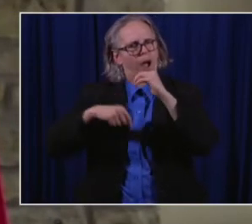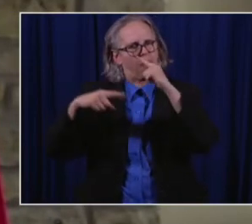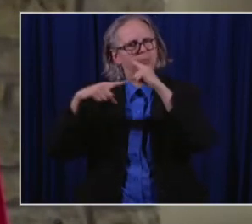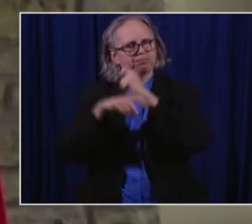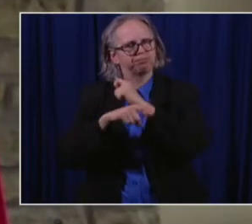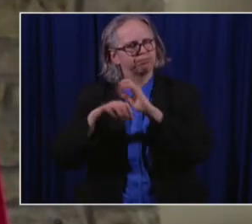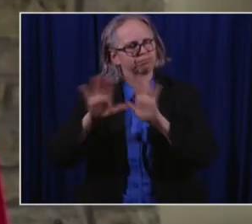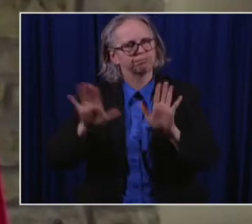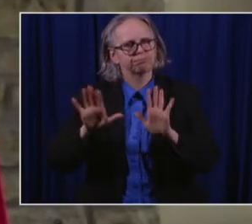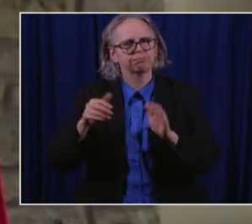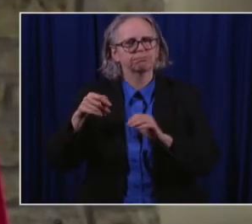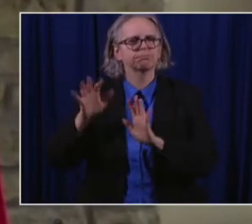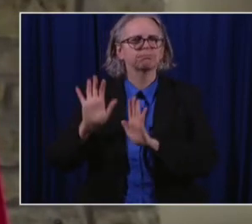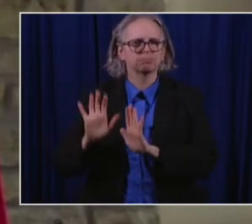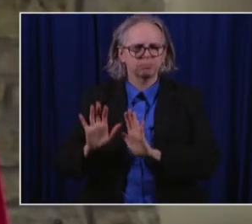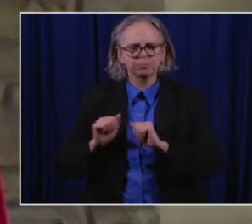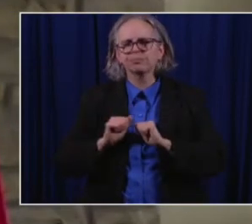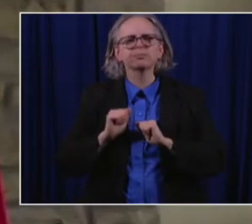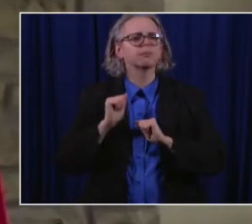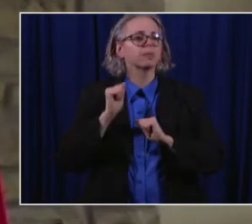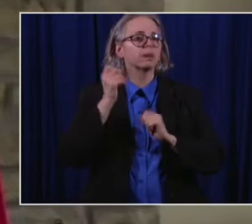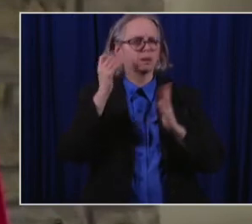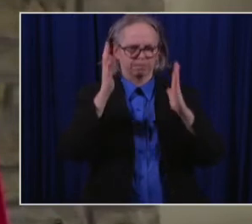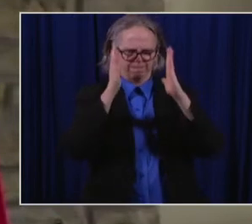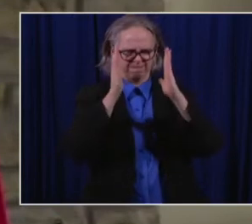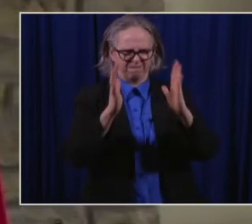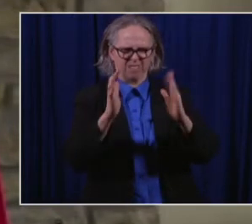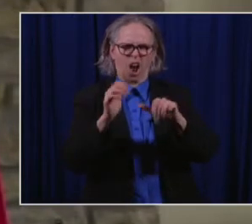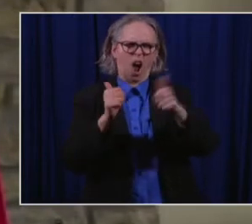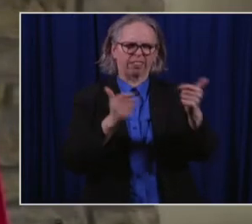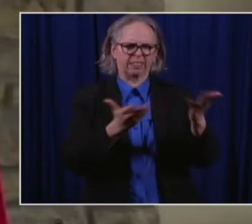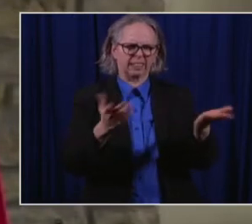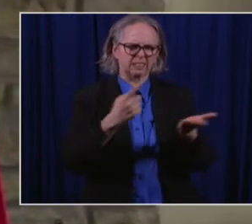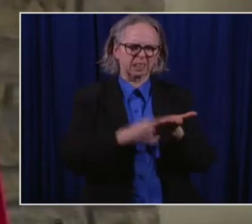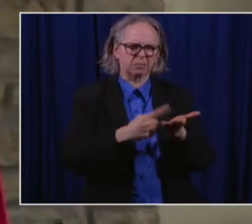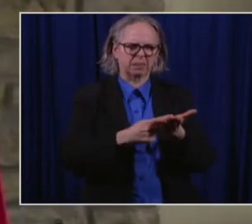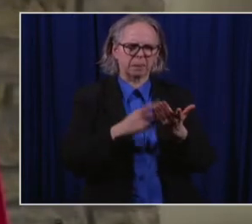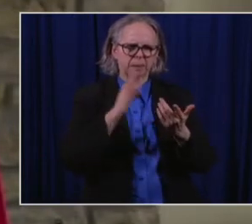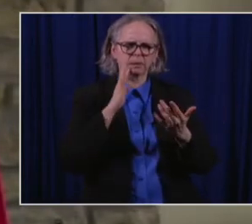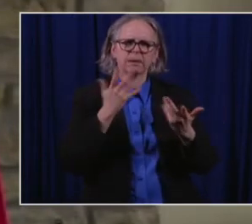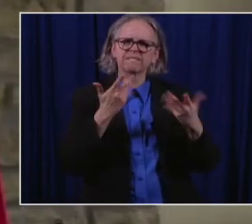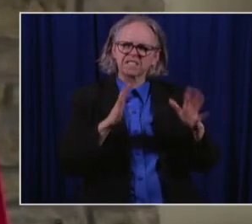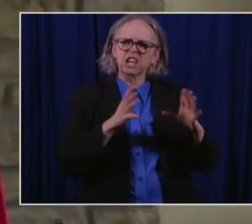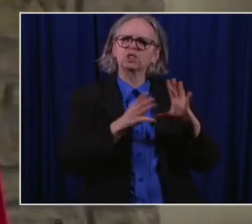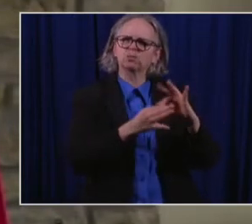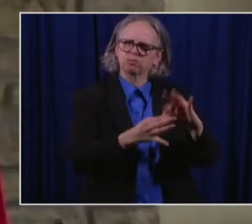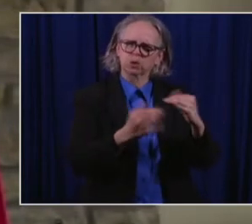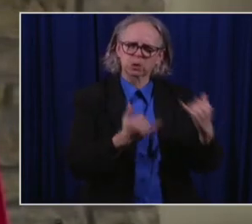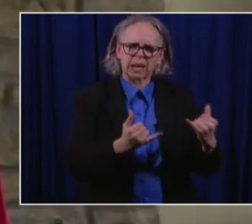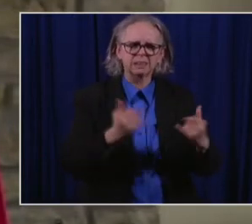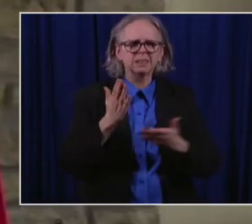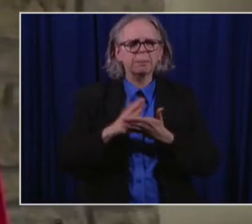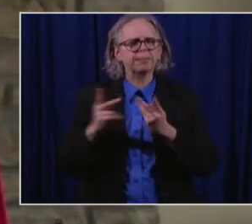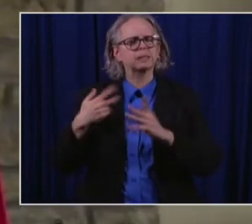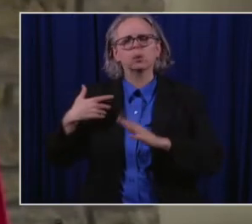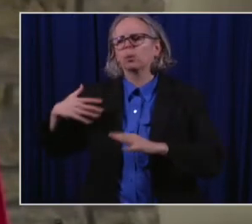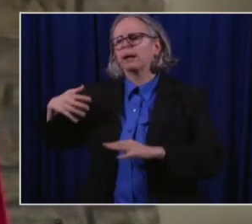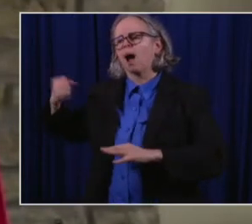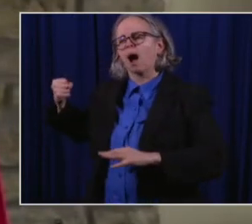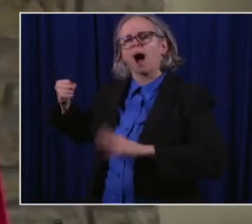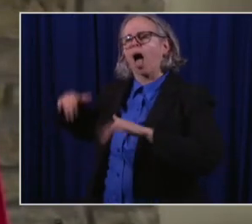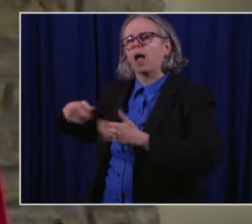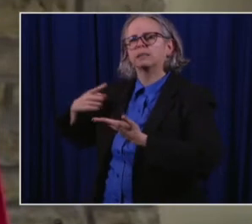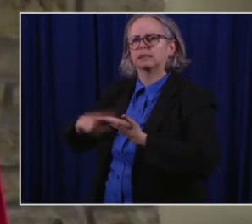we're working on a lot of different things. Some of them have been mentioned today, others have not. And there's a lot of the people's business to be done. And I